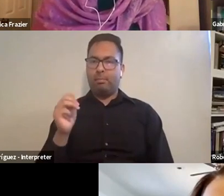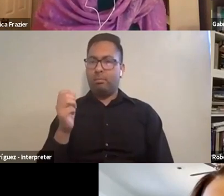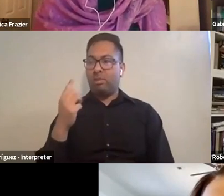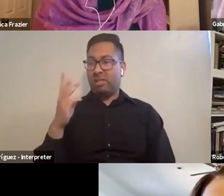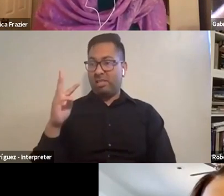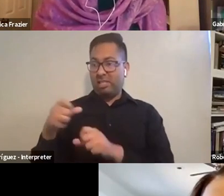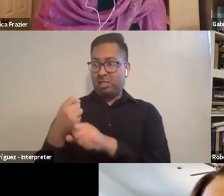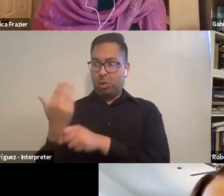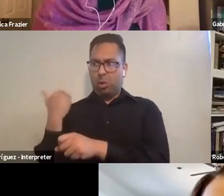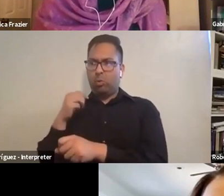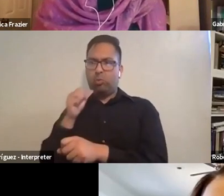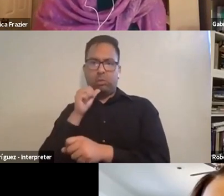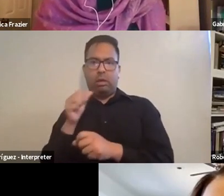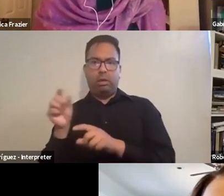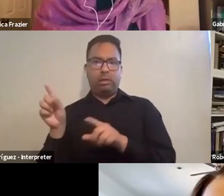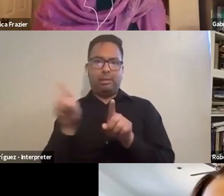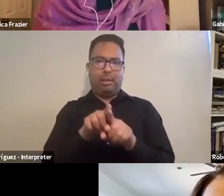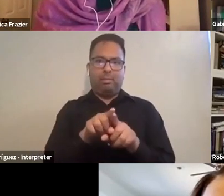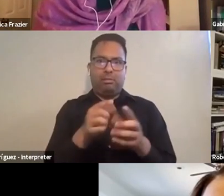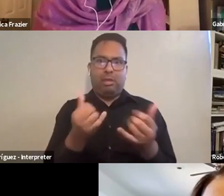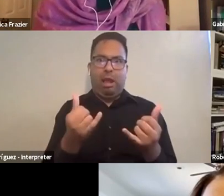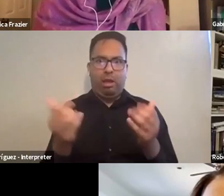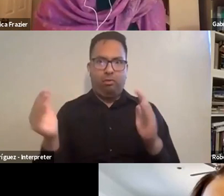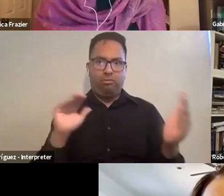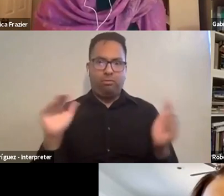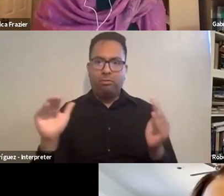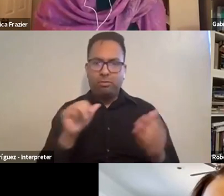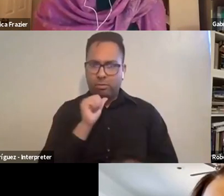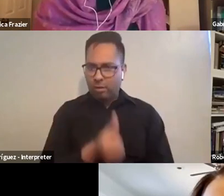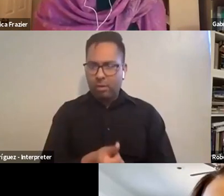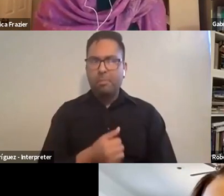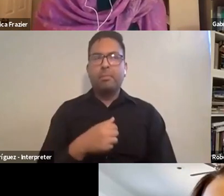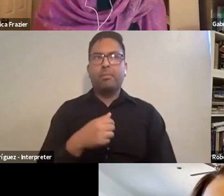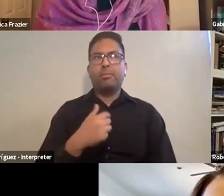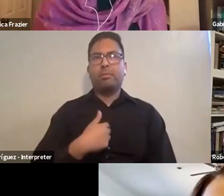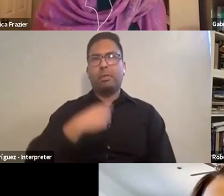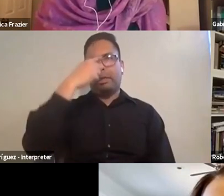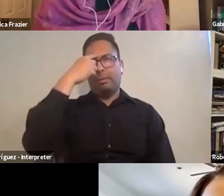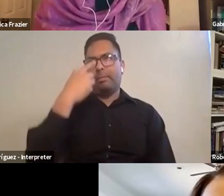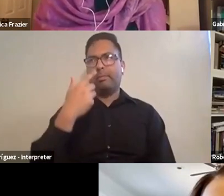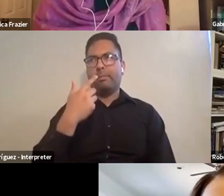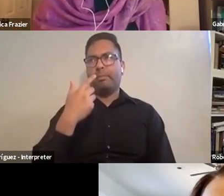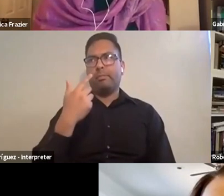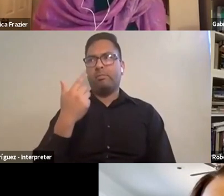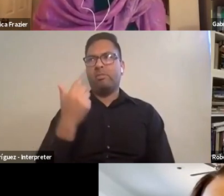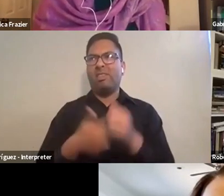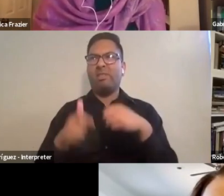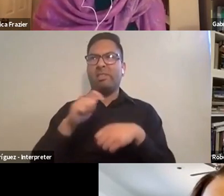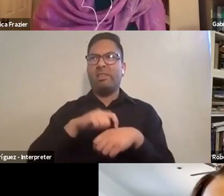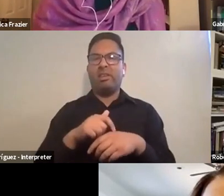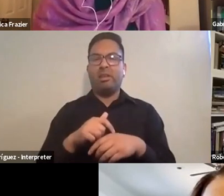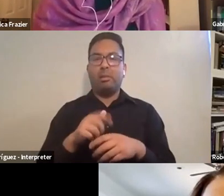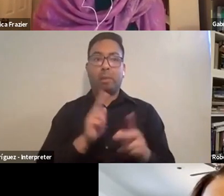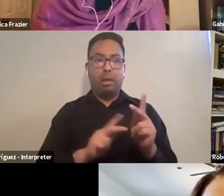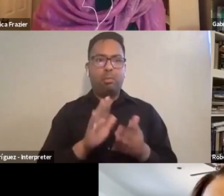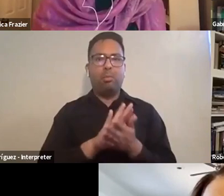ago that is now. And I think that every time people are growing more